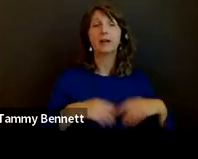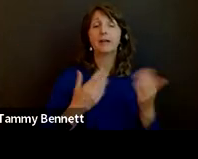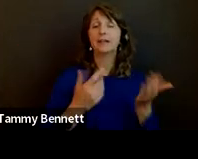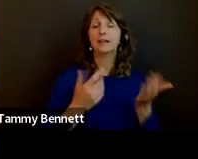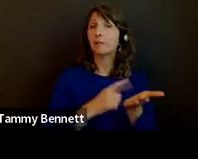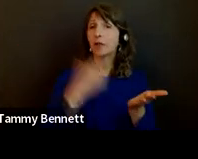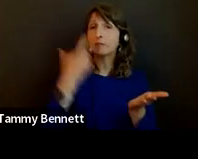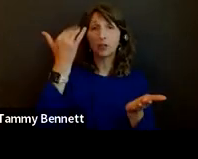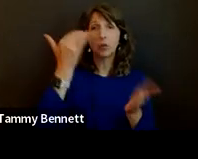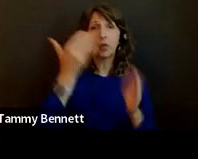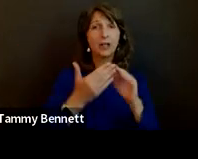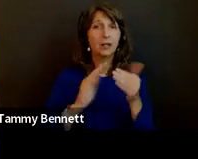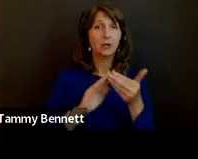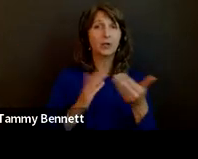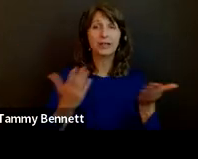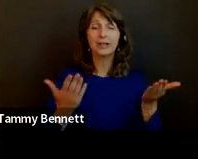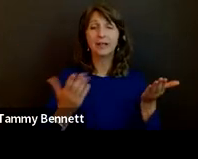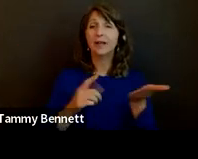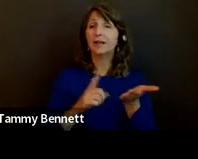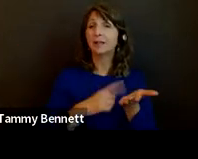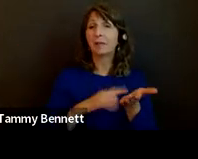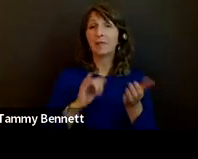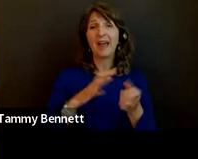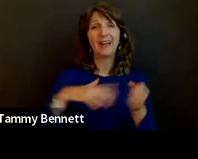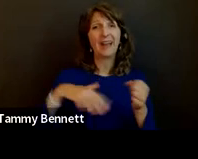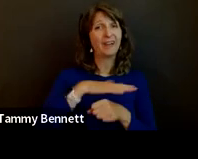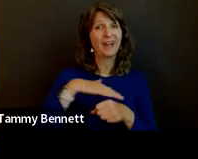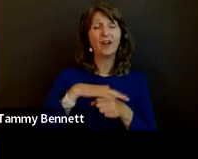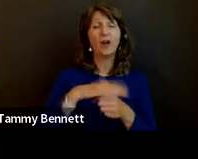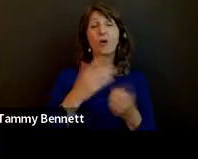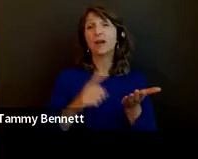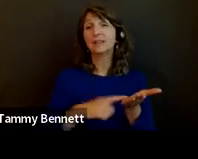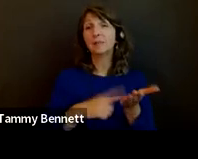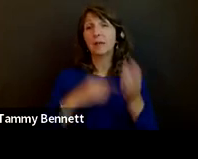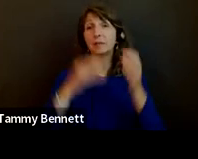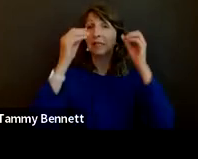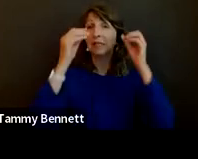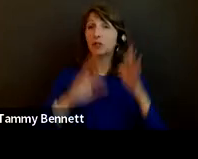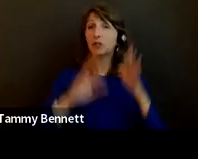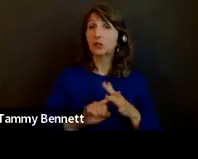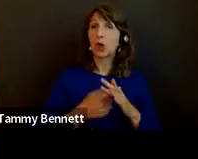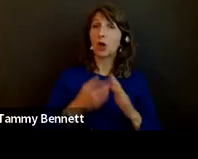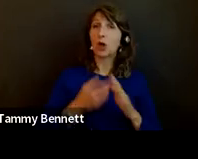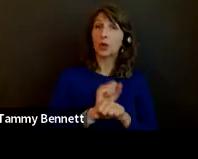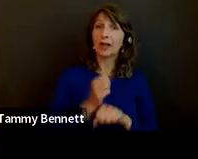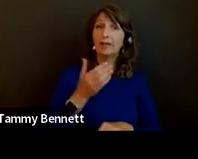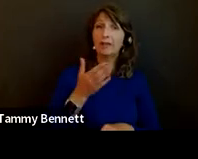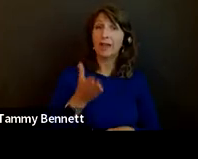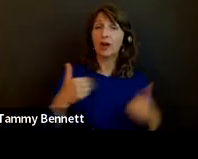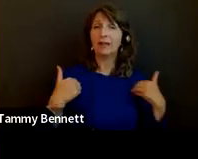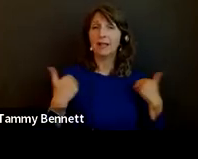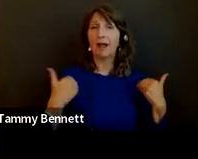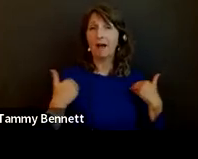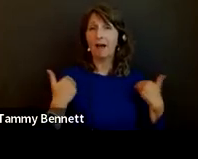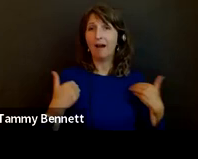that's due to just characteristics of the area, or simply those teachers are younger, less experienced educators, and they move around a lot